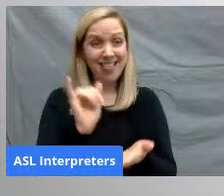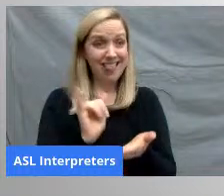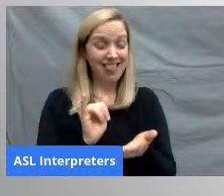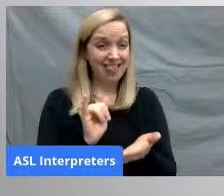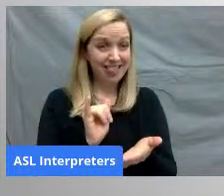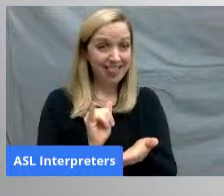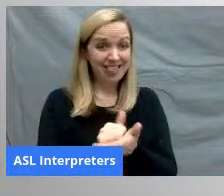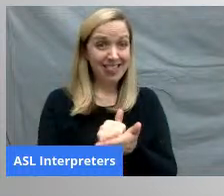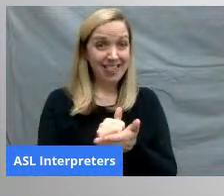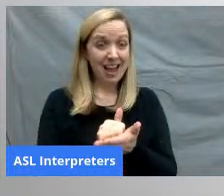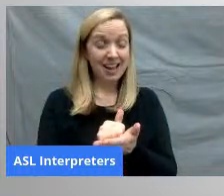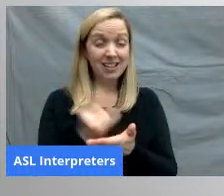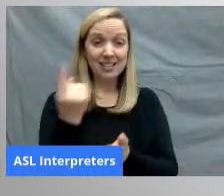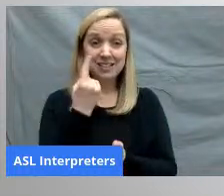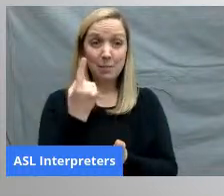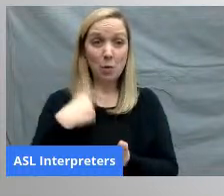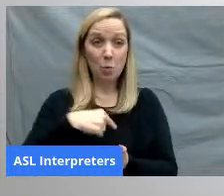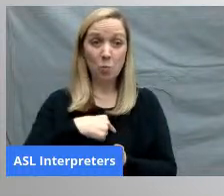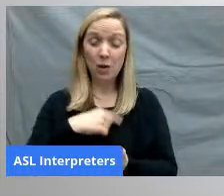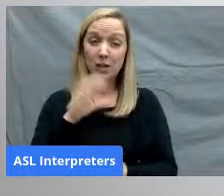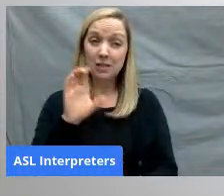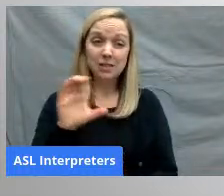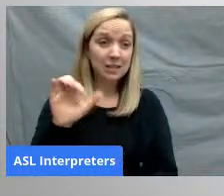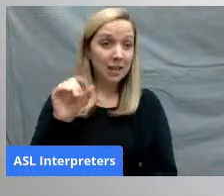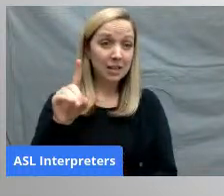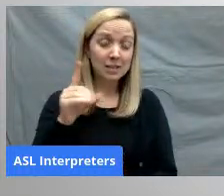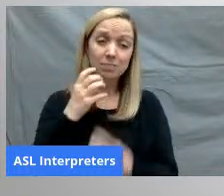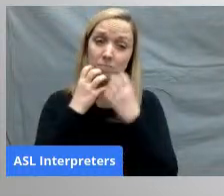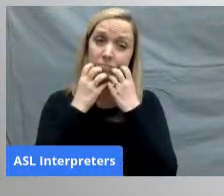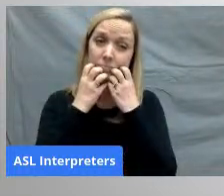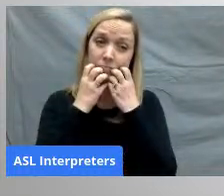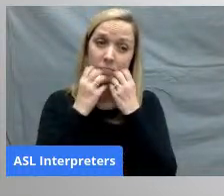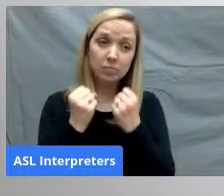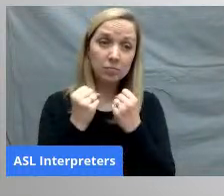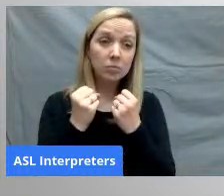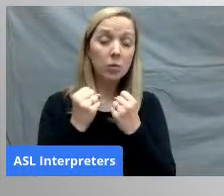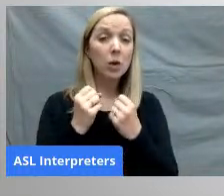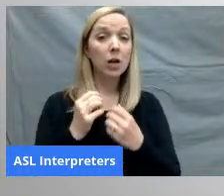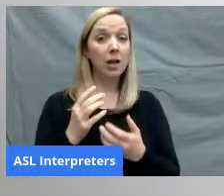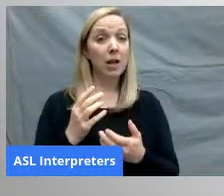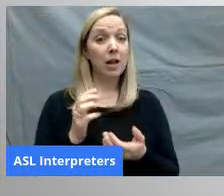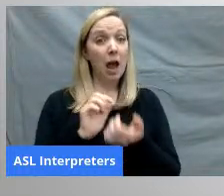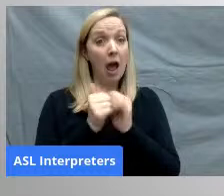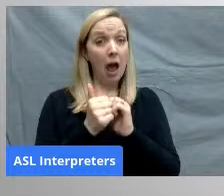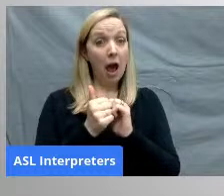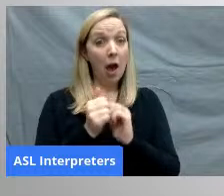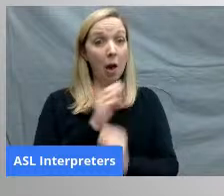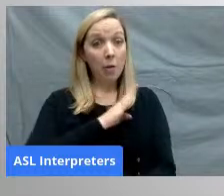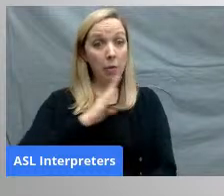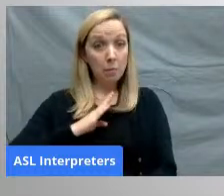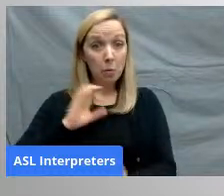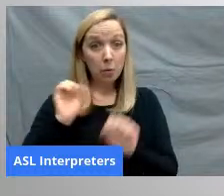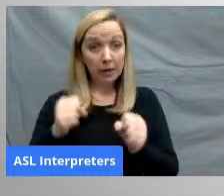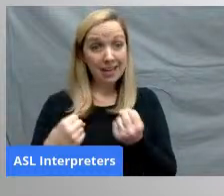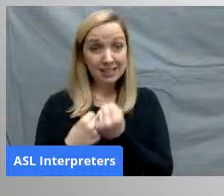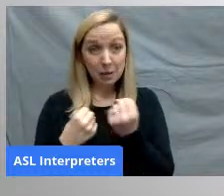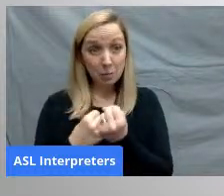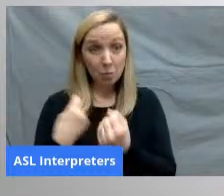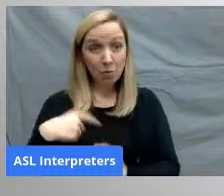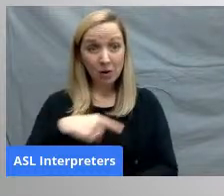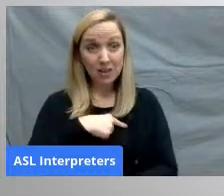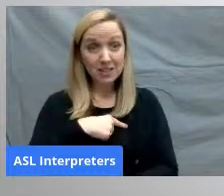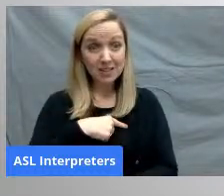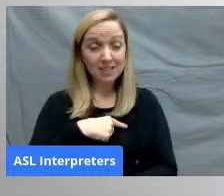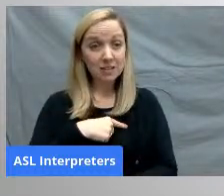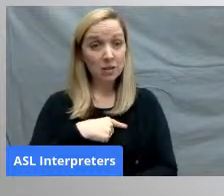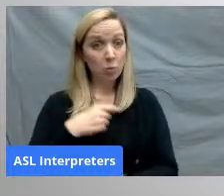we value here. And, you know, any way that the board can support us, that's welcome, but we're gonna be committed to being honest